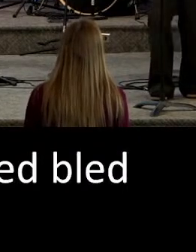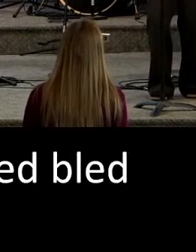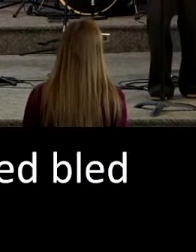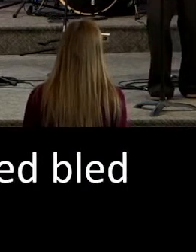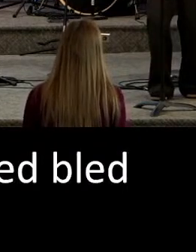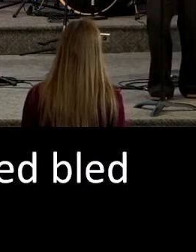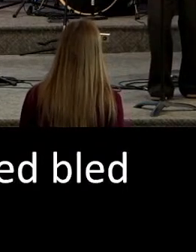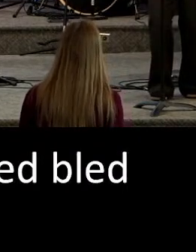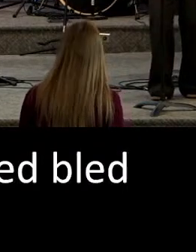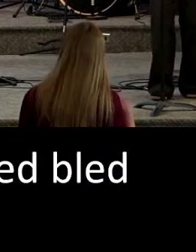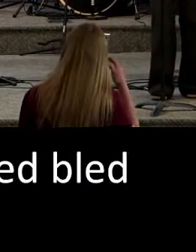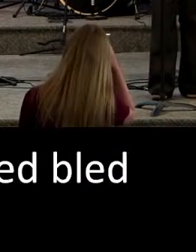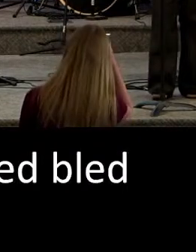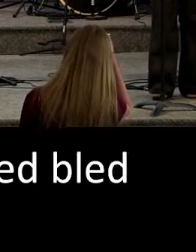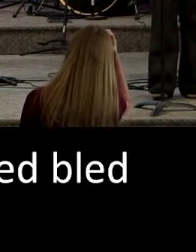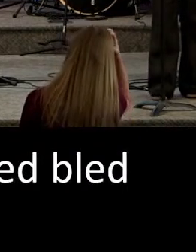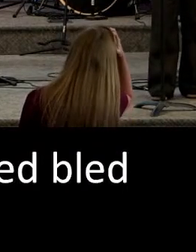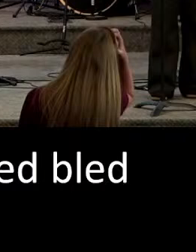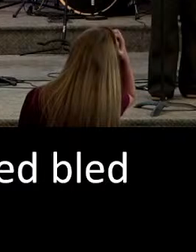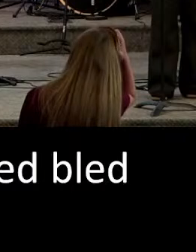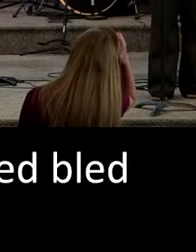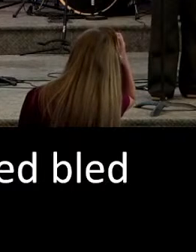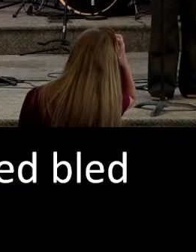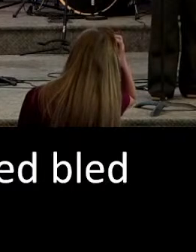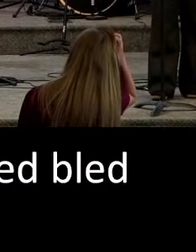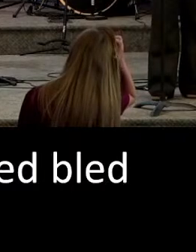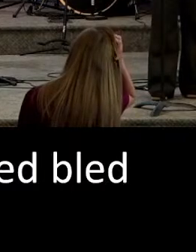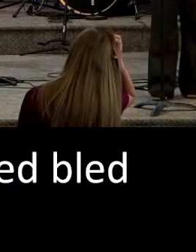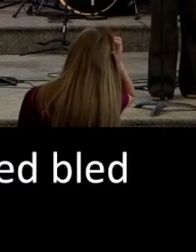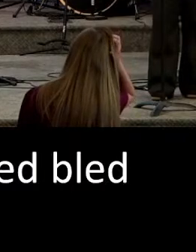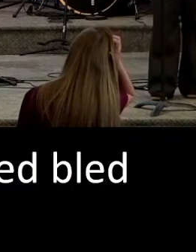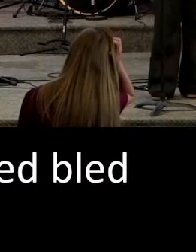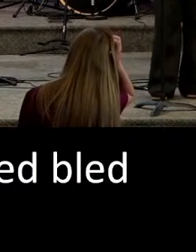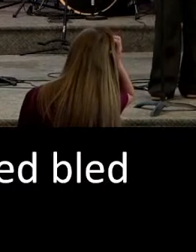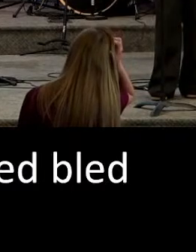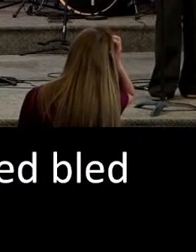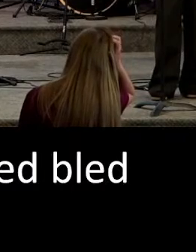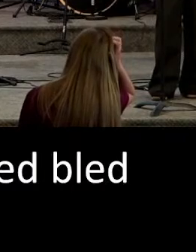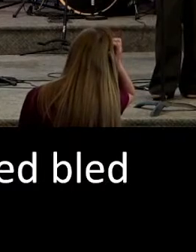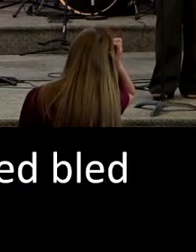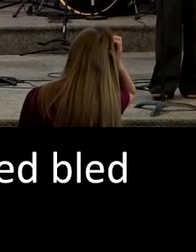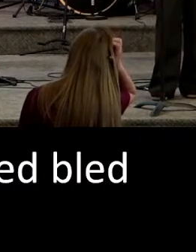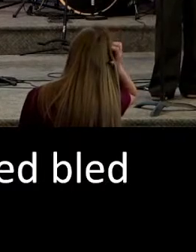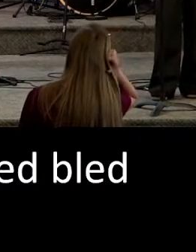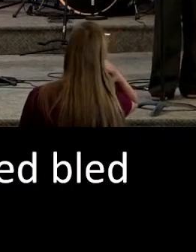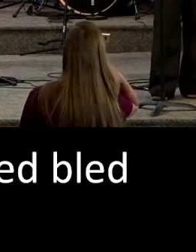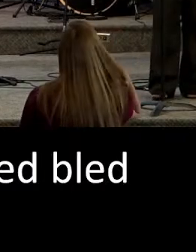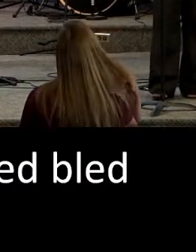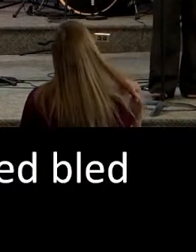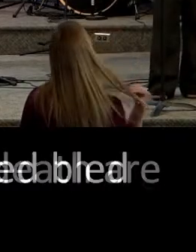shoulders. In my place, you suffered, bled, and